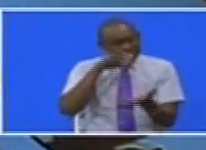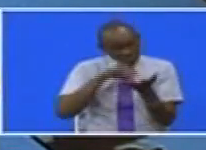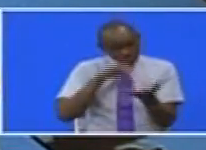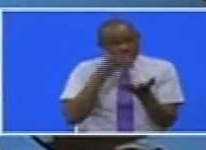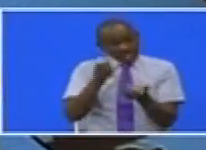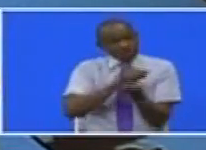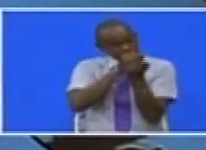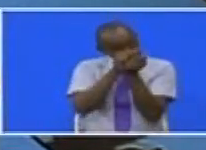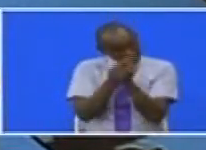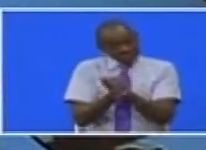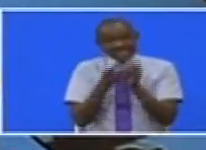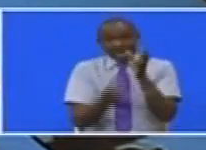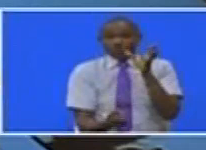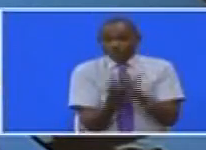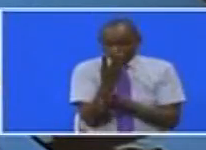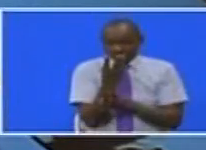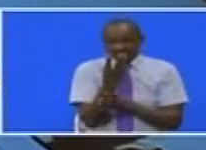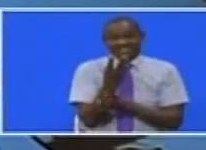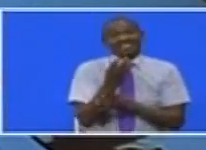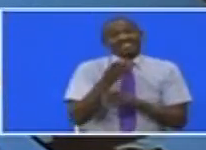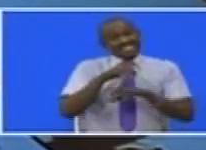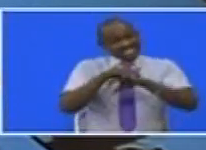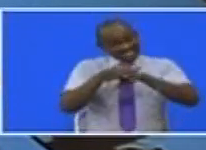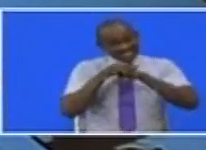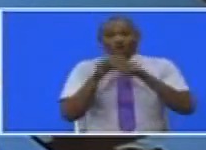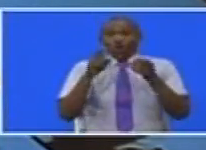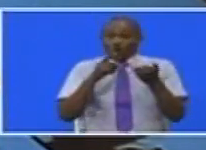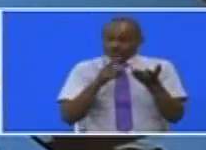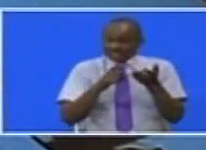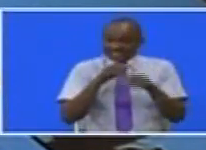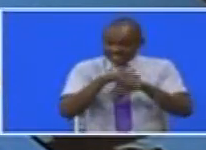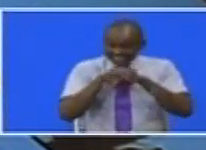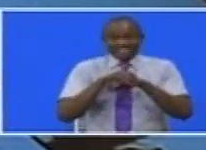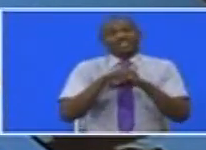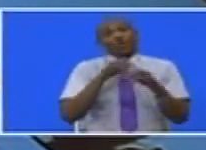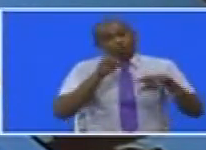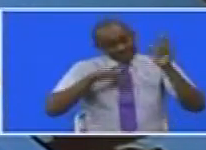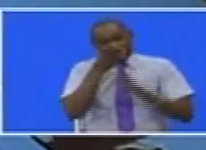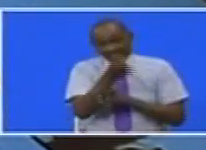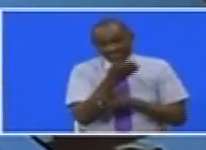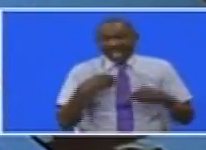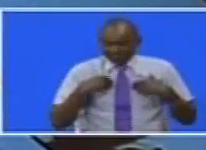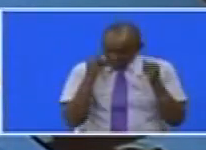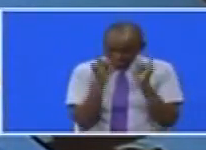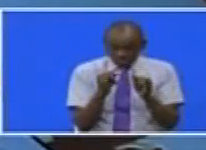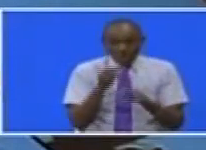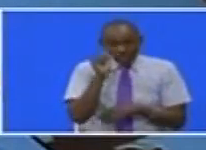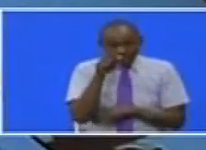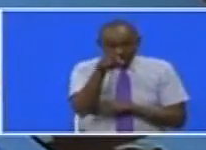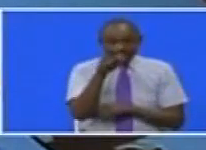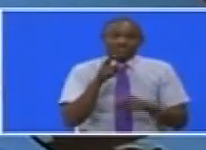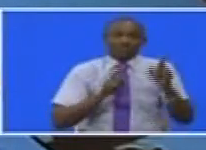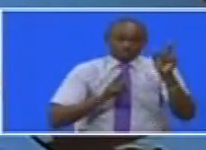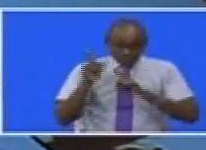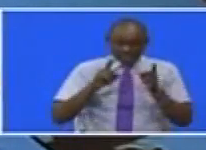however, changing as the launch of English Point Marina at the coast and the announcement of the new unprecedented package incentive for